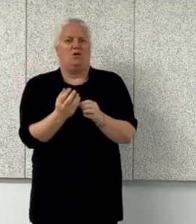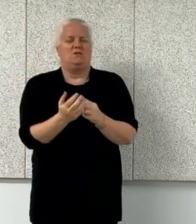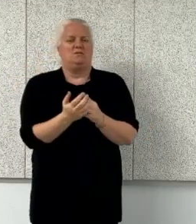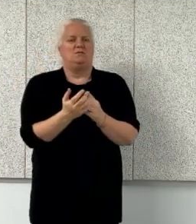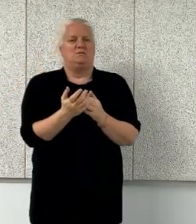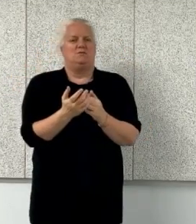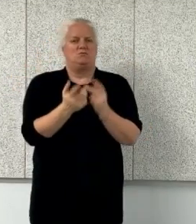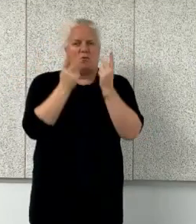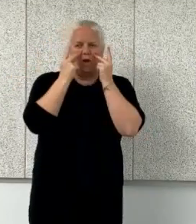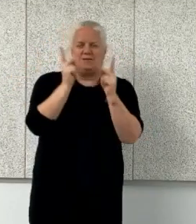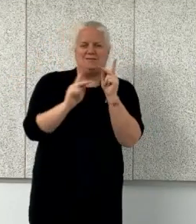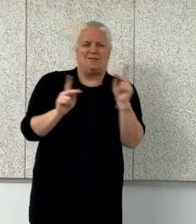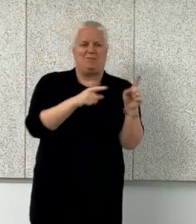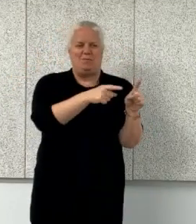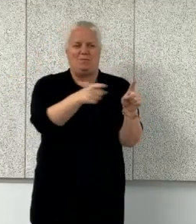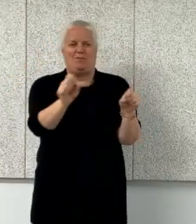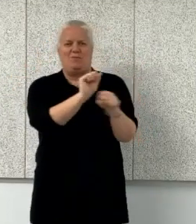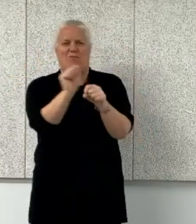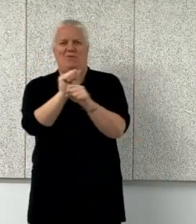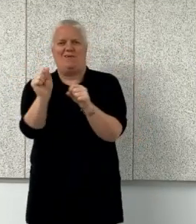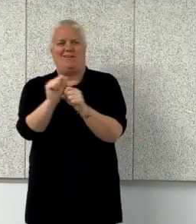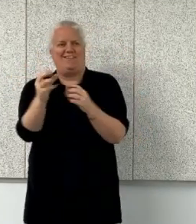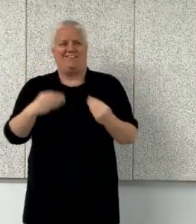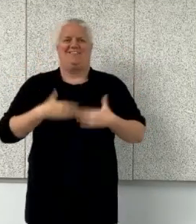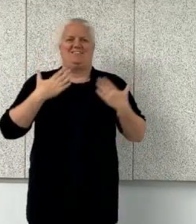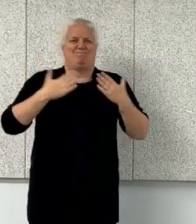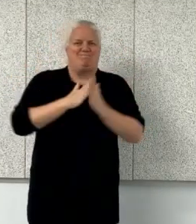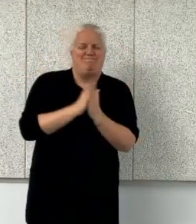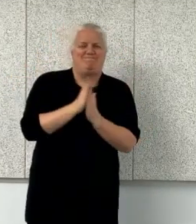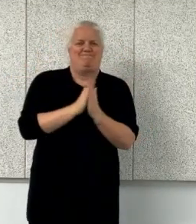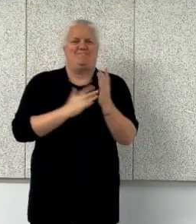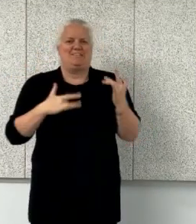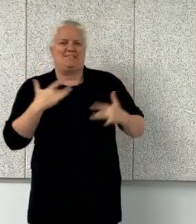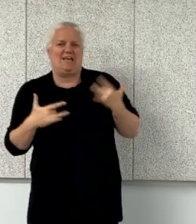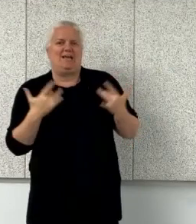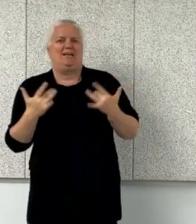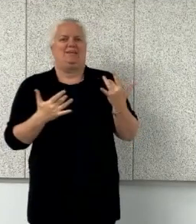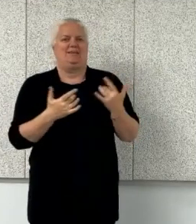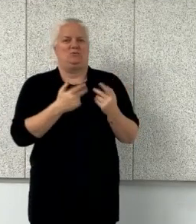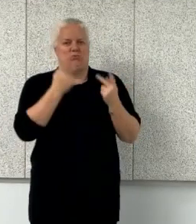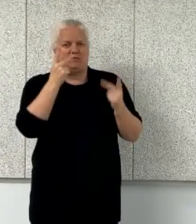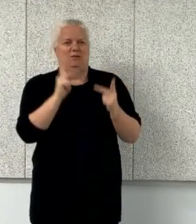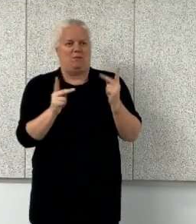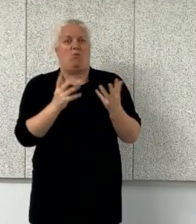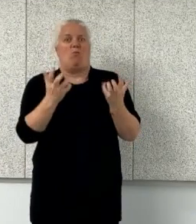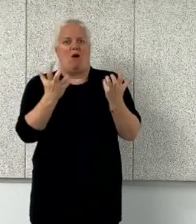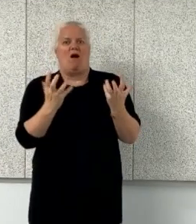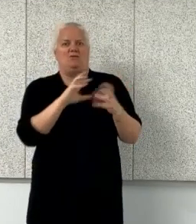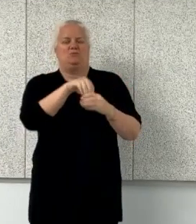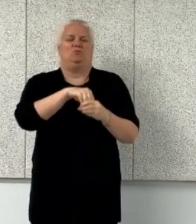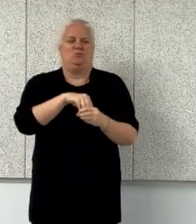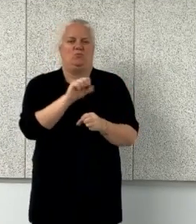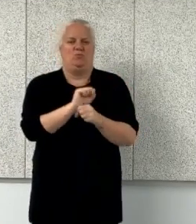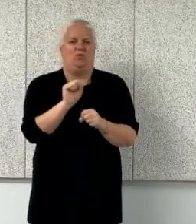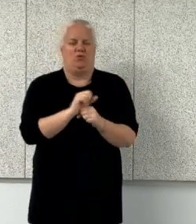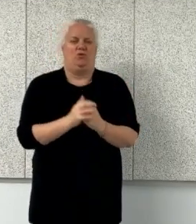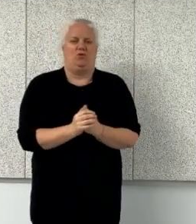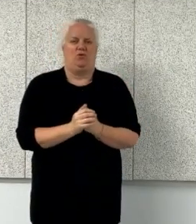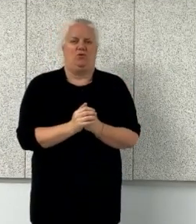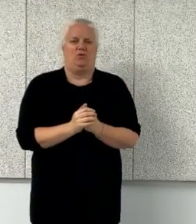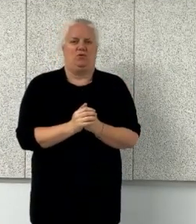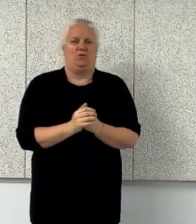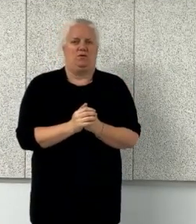really enthused and excited by the people that continue to want to be a part of that. I talk to people all the